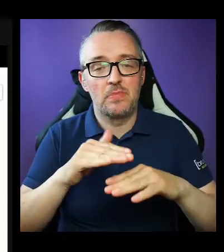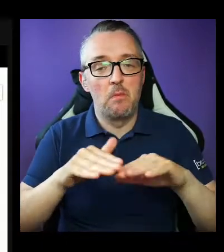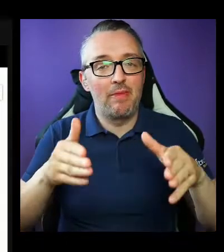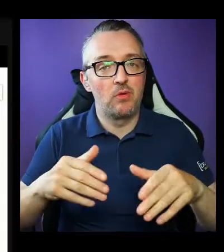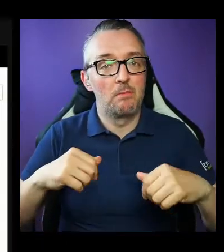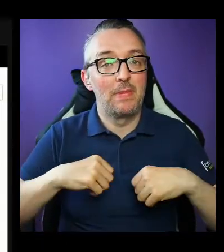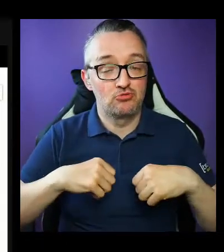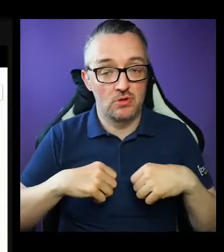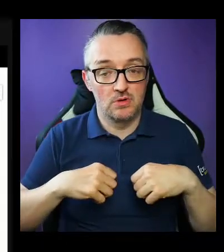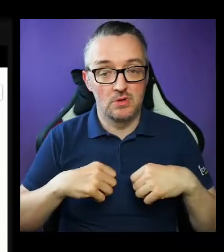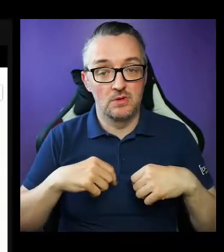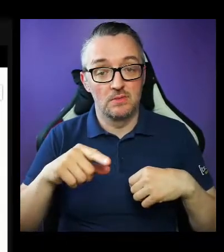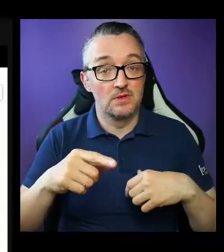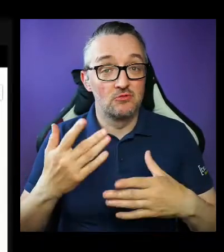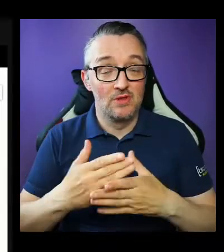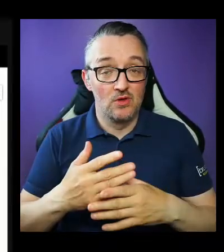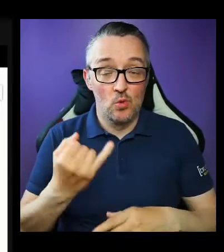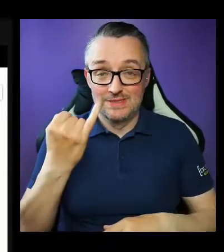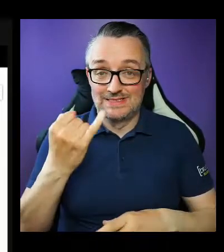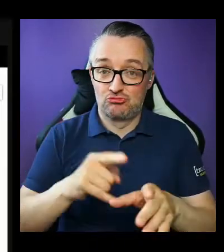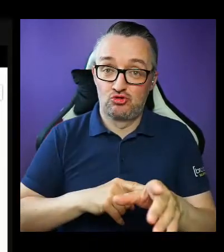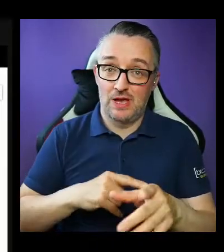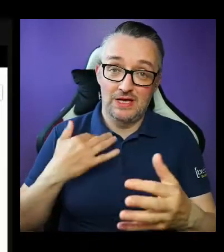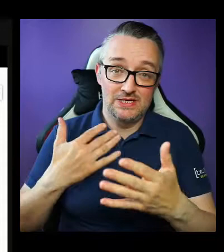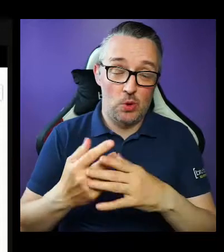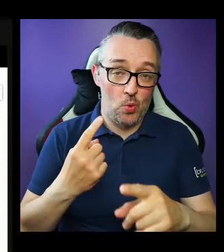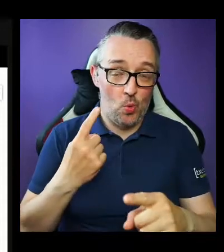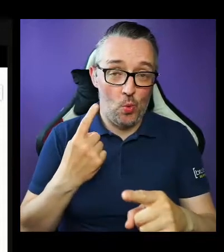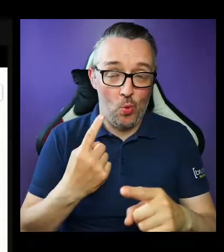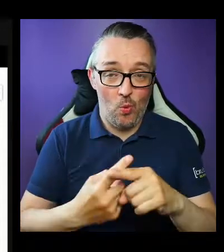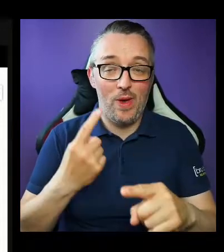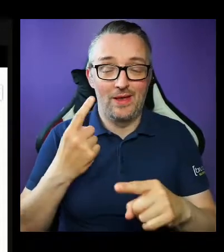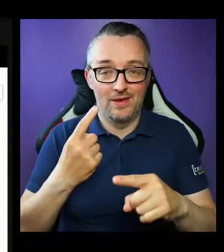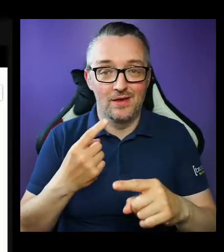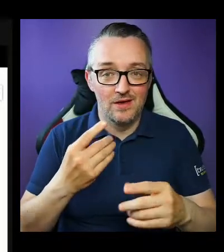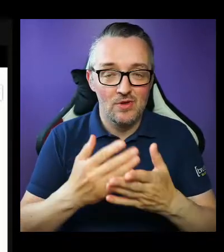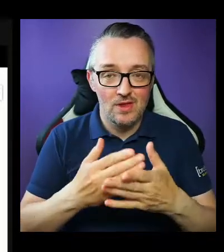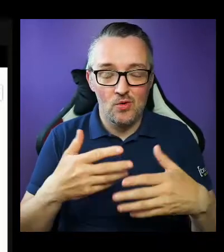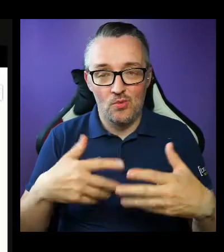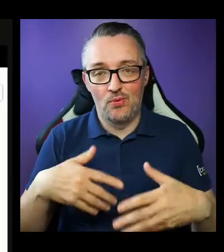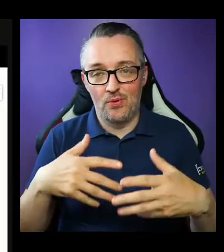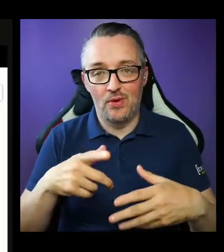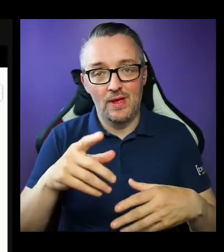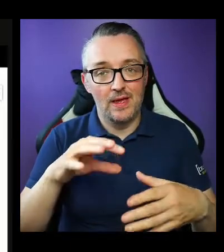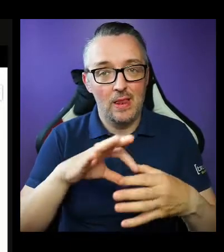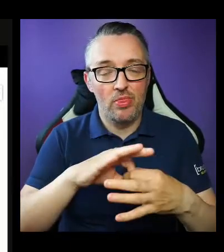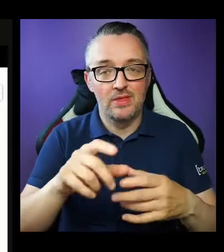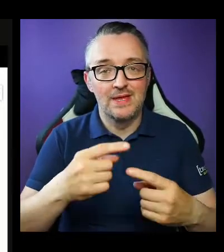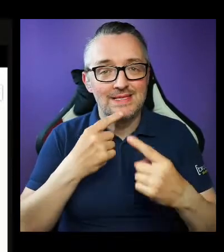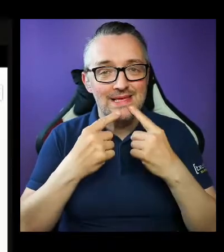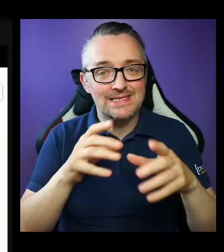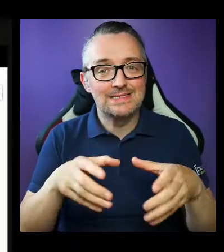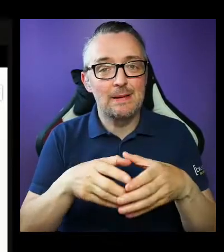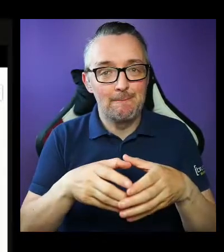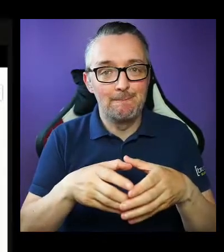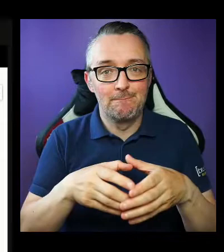can say about that is that time flies when you're having fun, and being part of the data team, it's definitely fun for